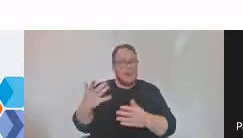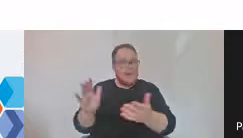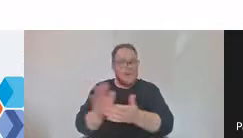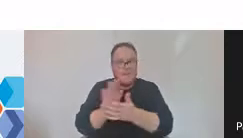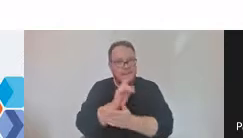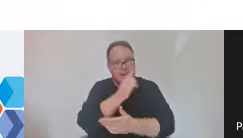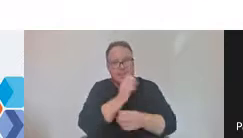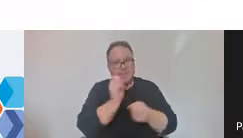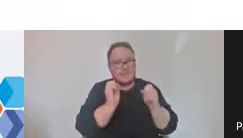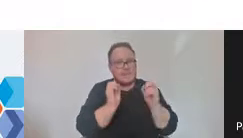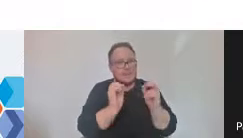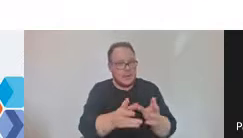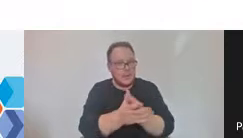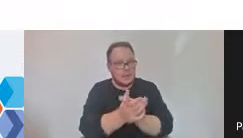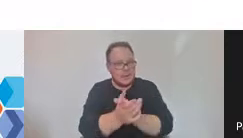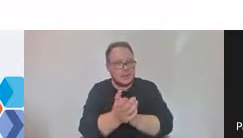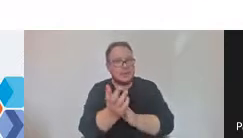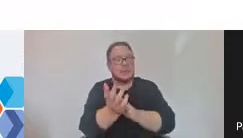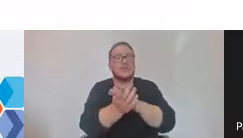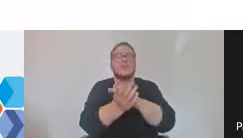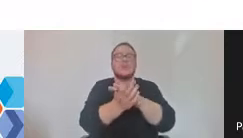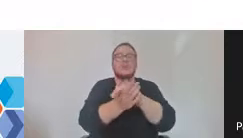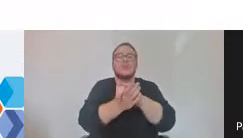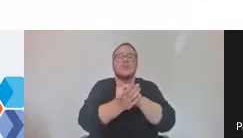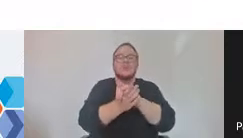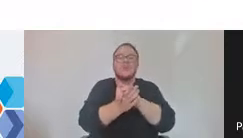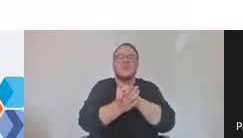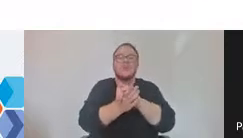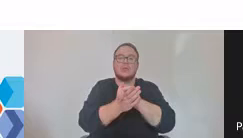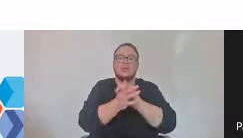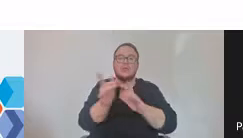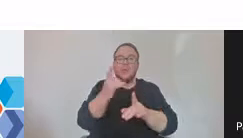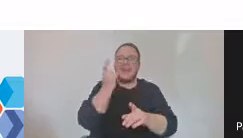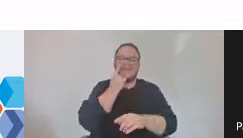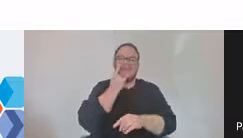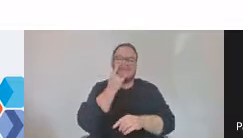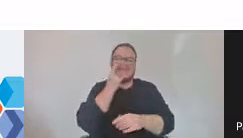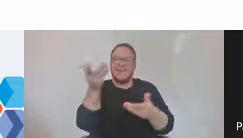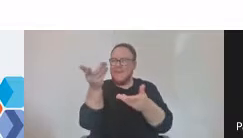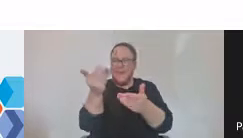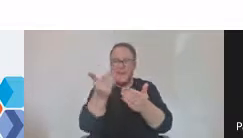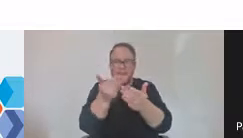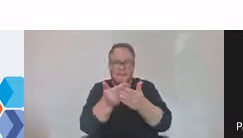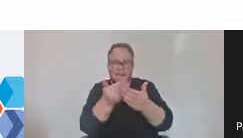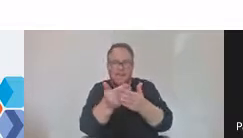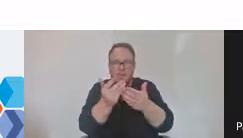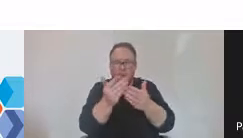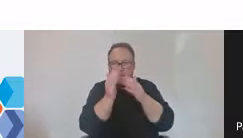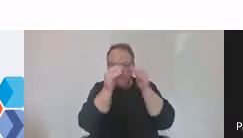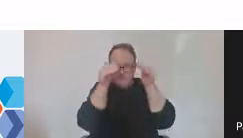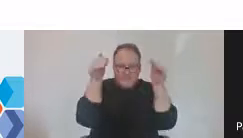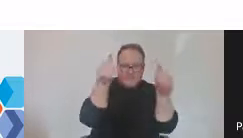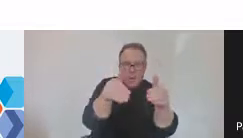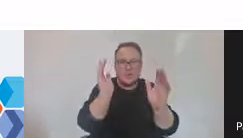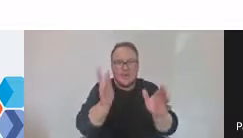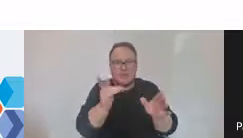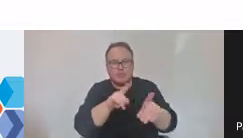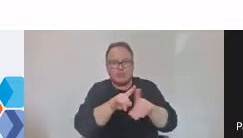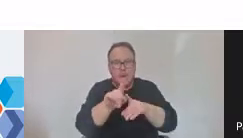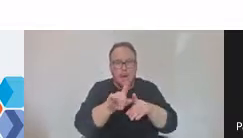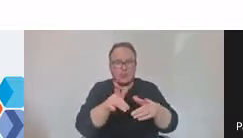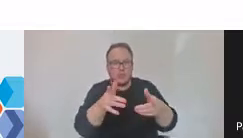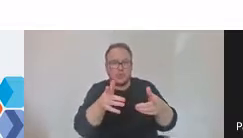us is the areas where we need to put most effort into. And particularly, it's driven our whole inequalities agenda, which